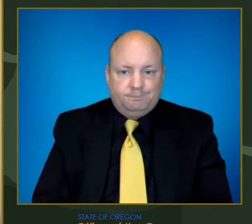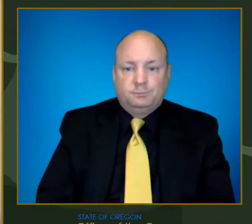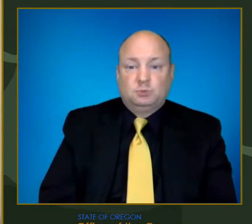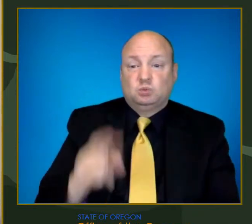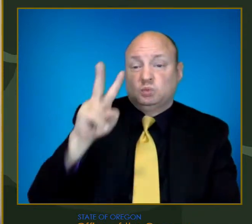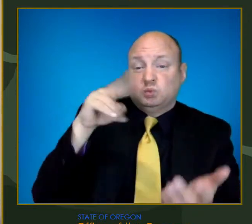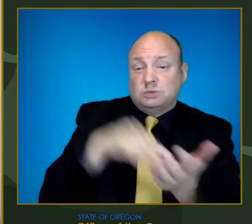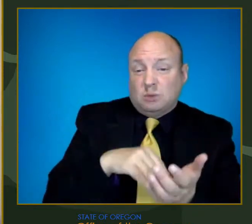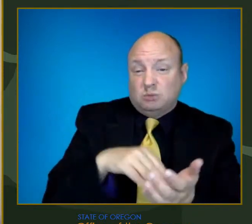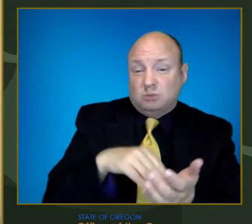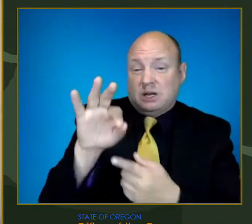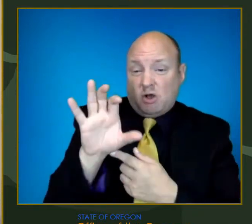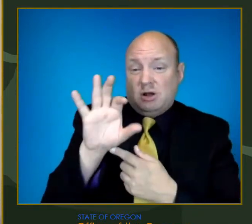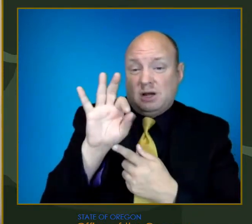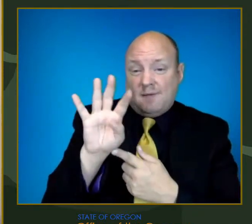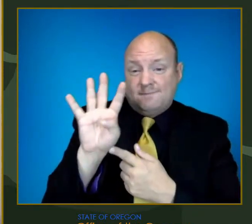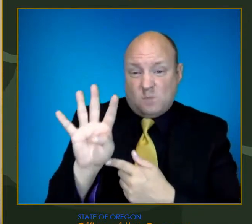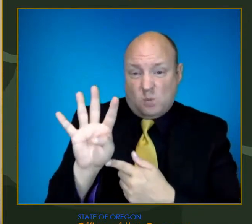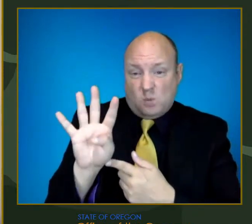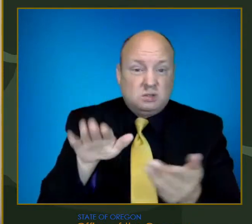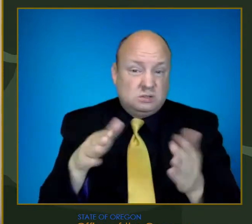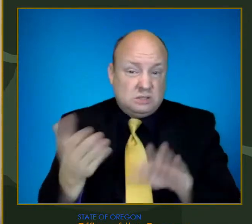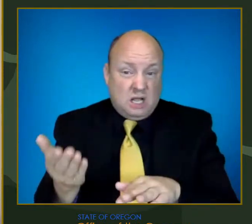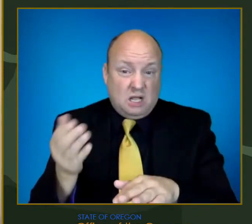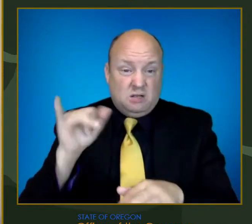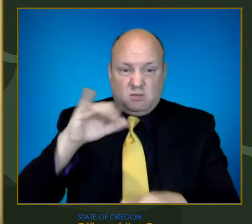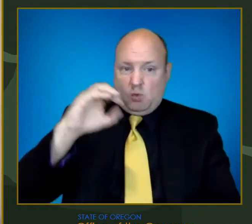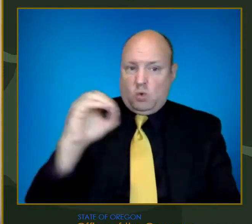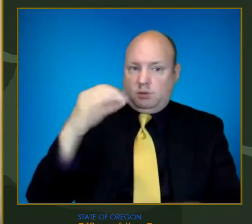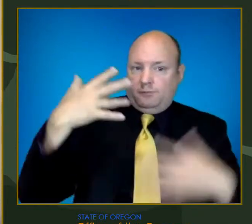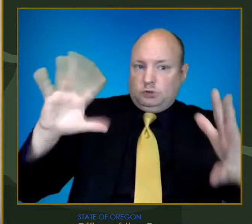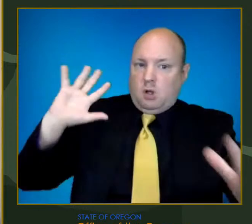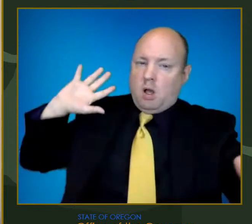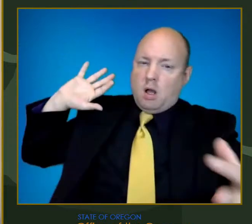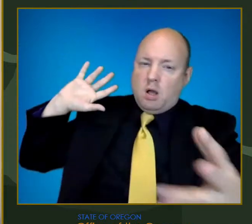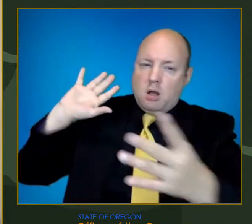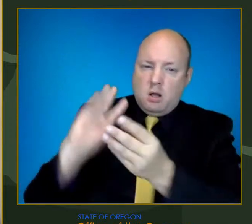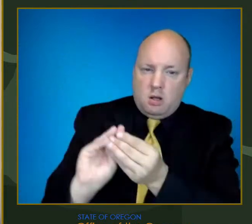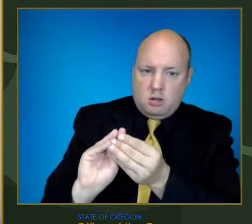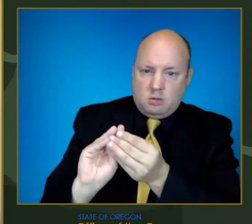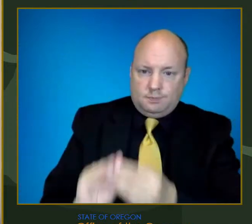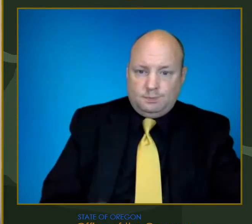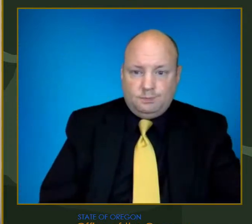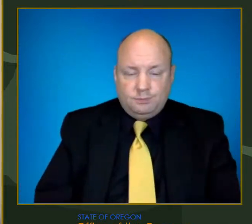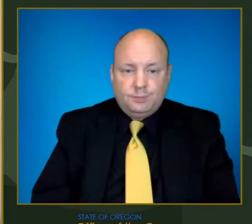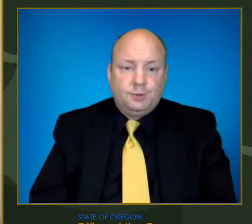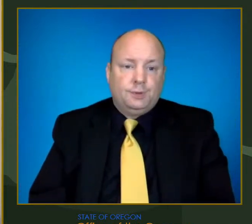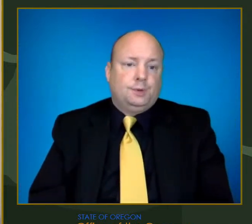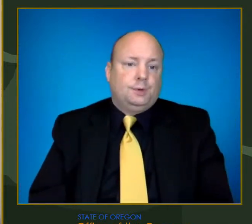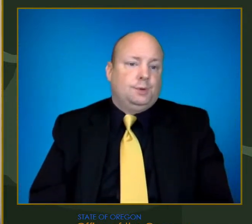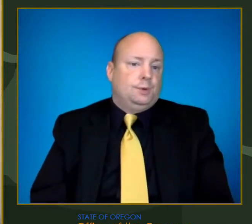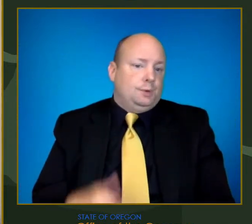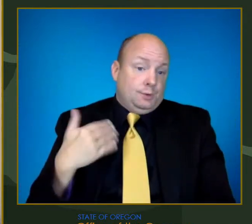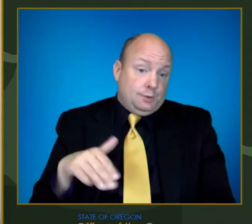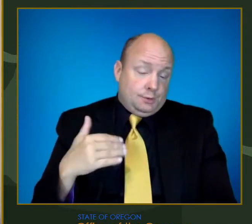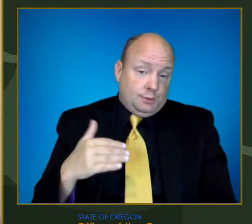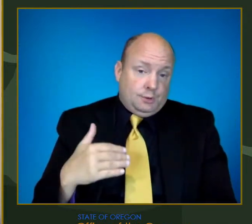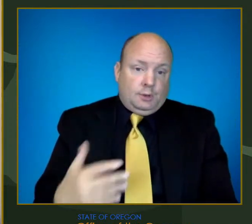2,994. Our hearts go out to every person who has experienced a loss to COVID-19.